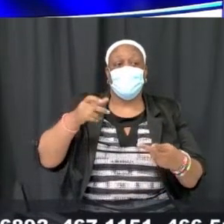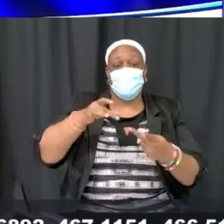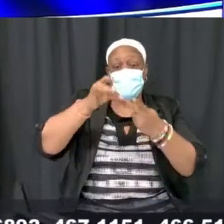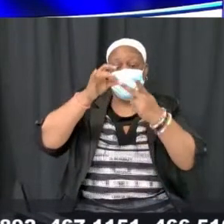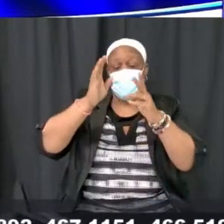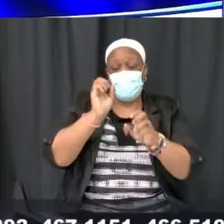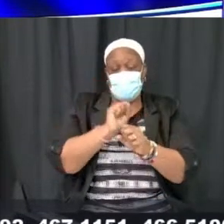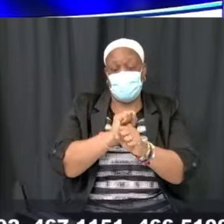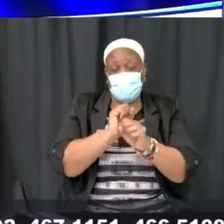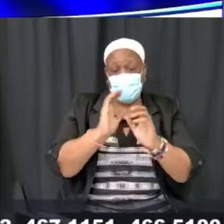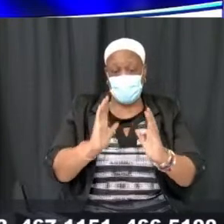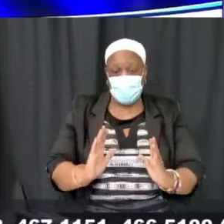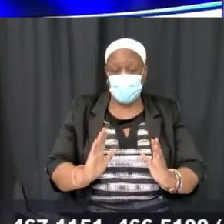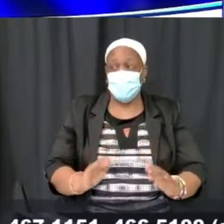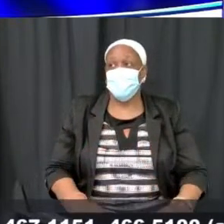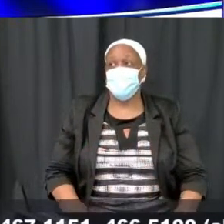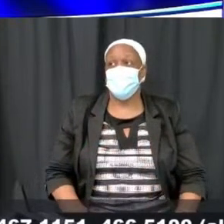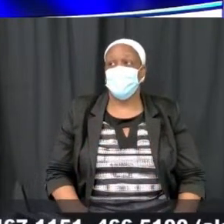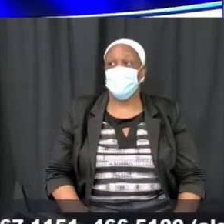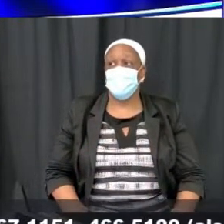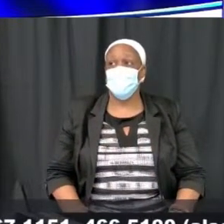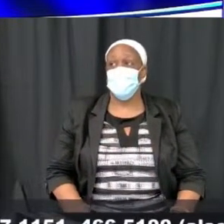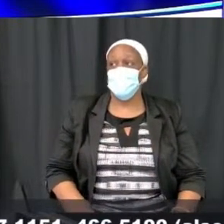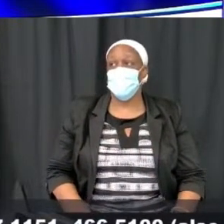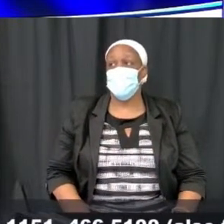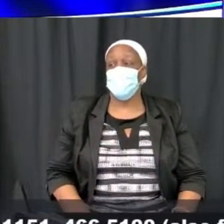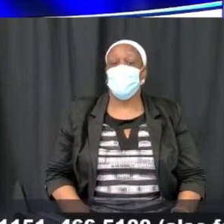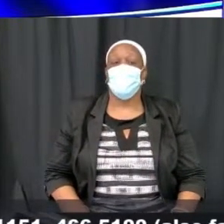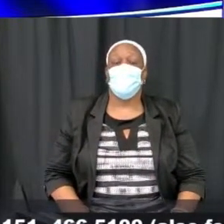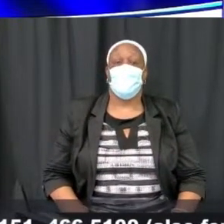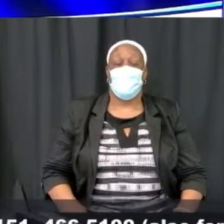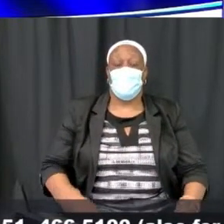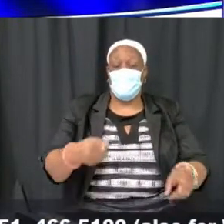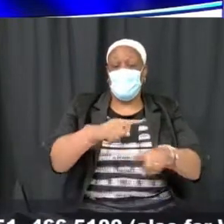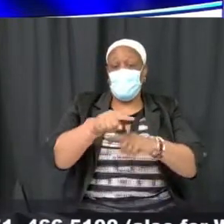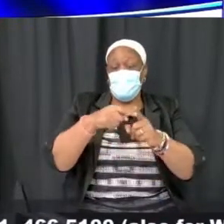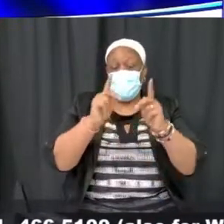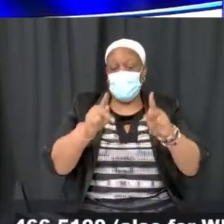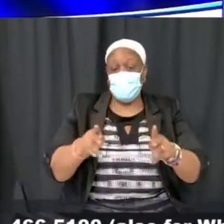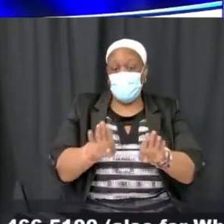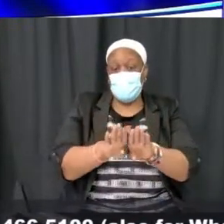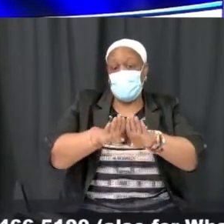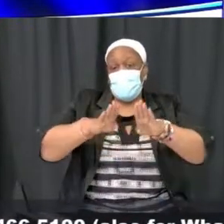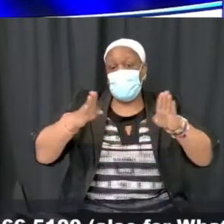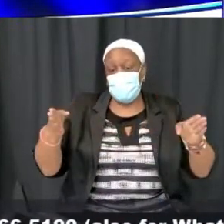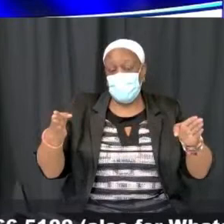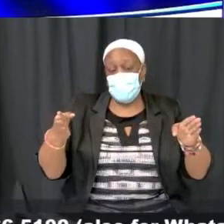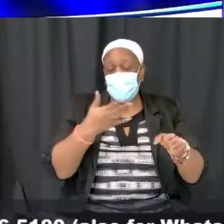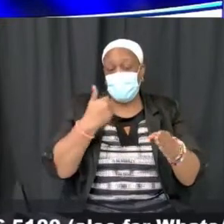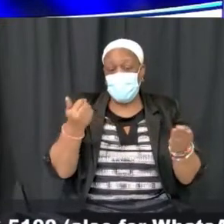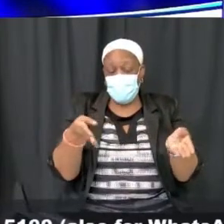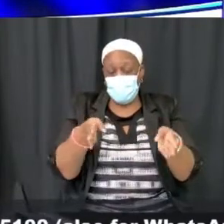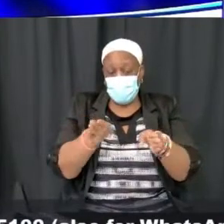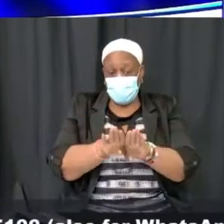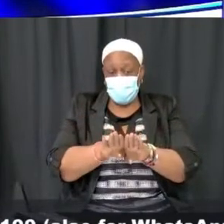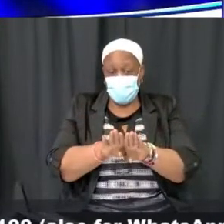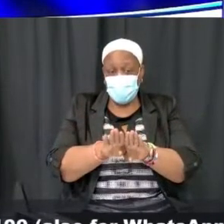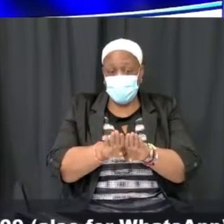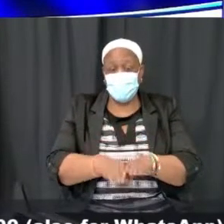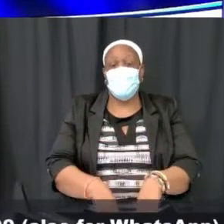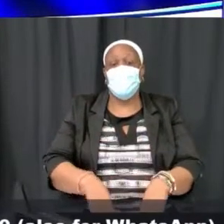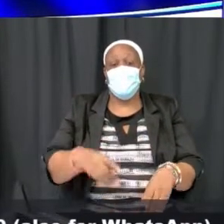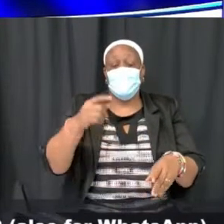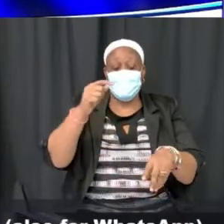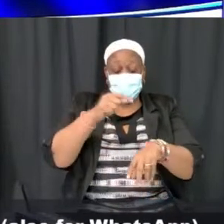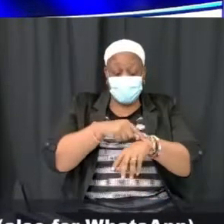manner as to ensure that the opening and closing hours allow sufficient time for all personnel to adhere to